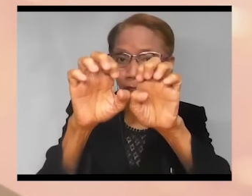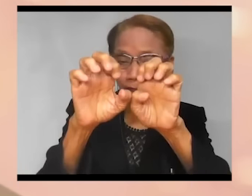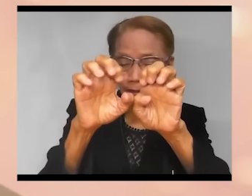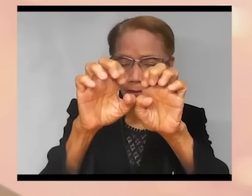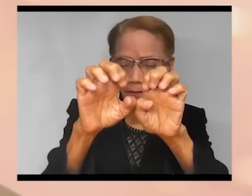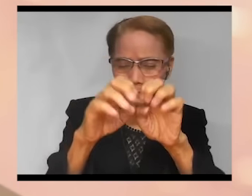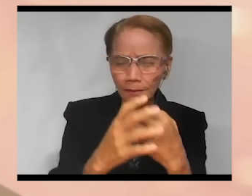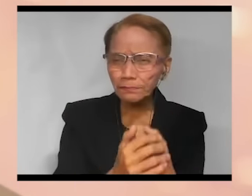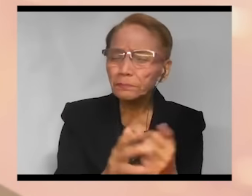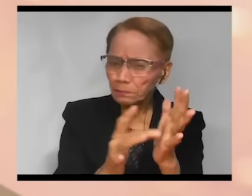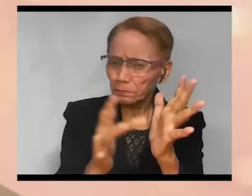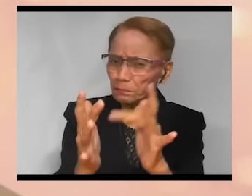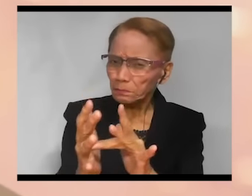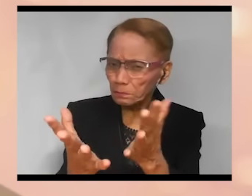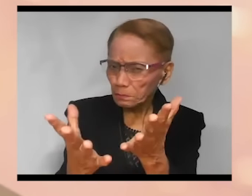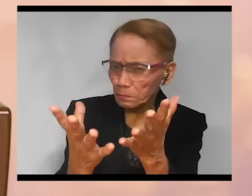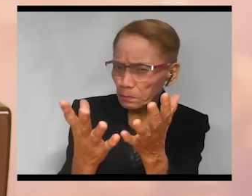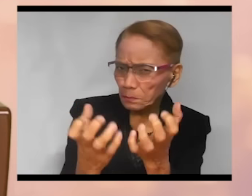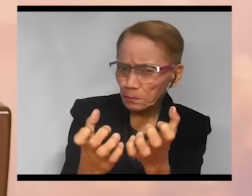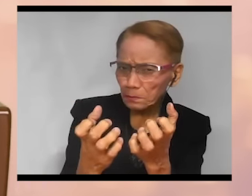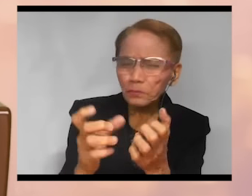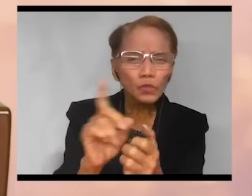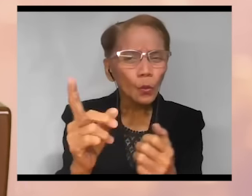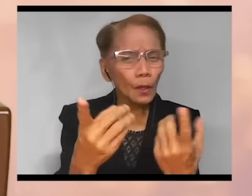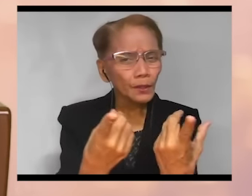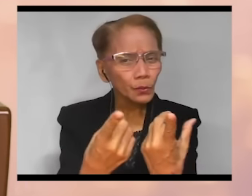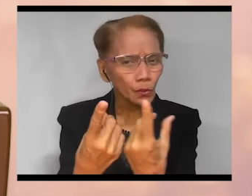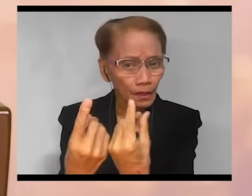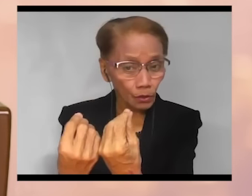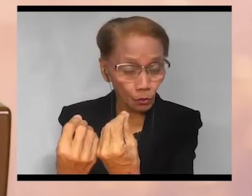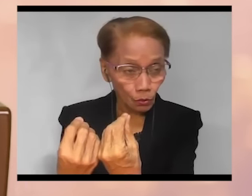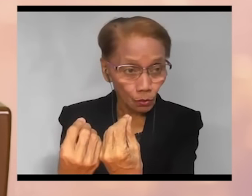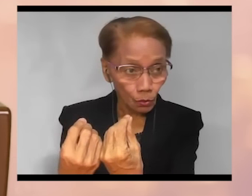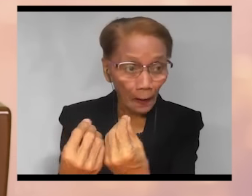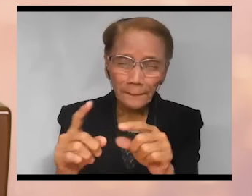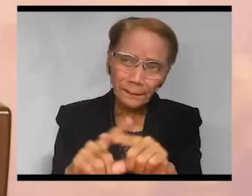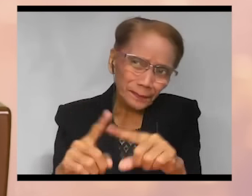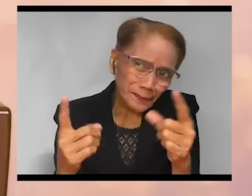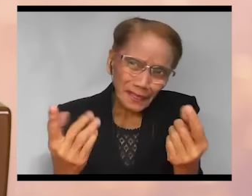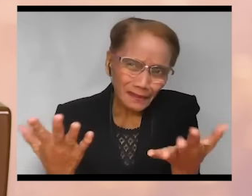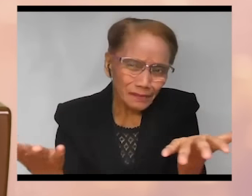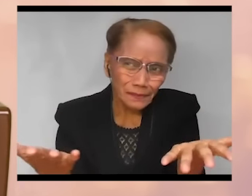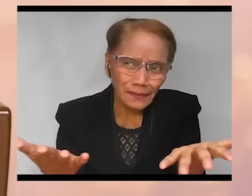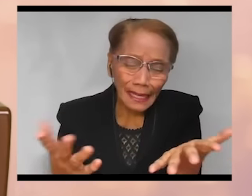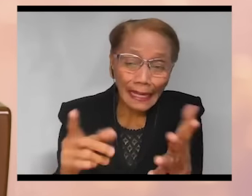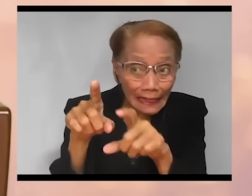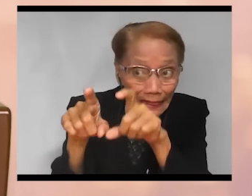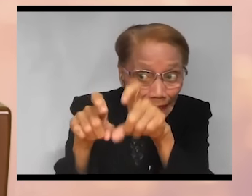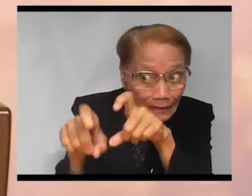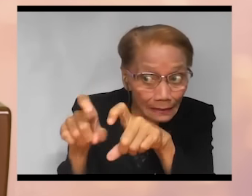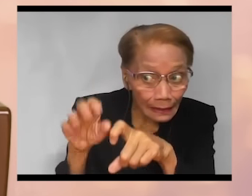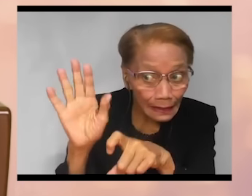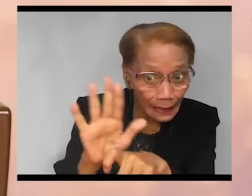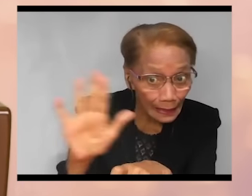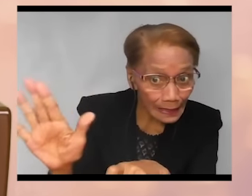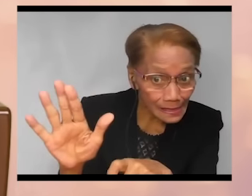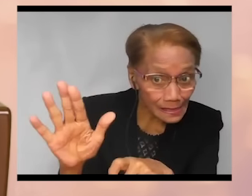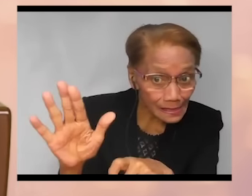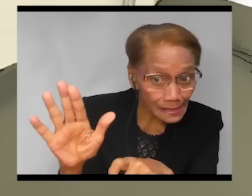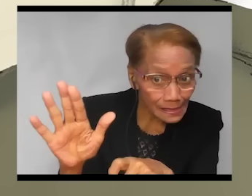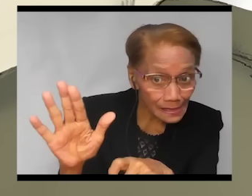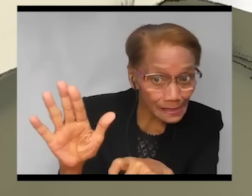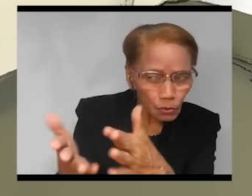Jesus knew what he wanted to do. But he sort of tested his disciples. So he asked Philip,